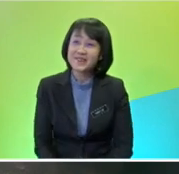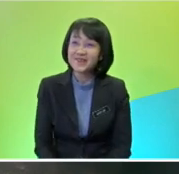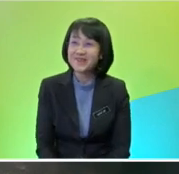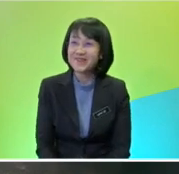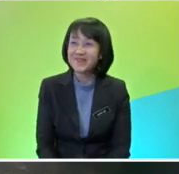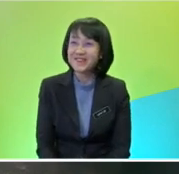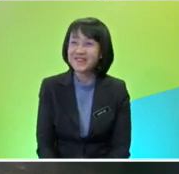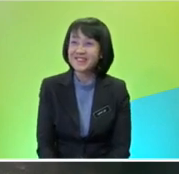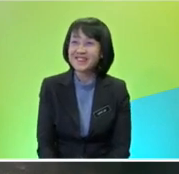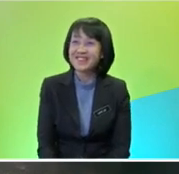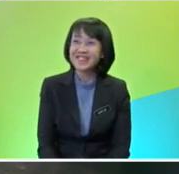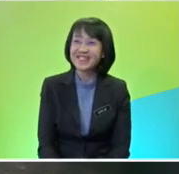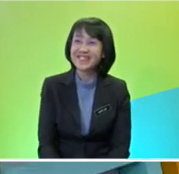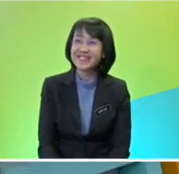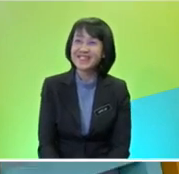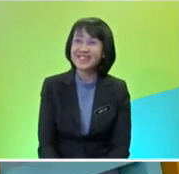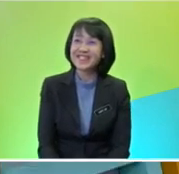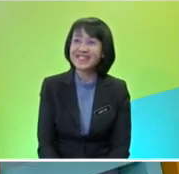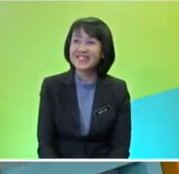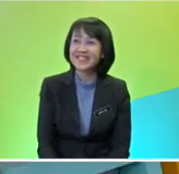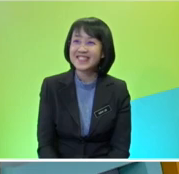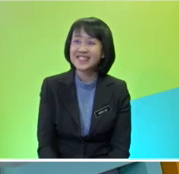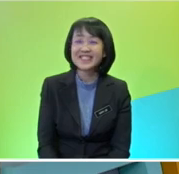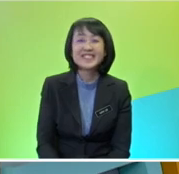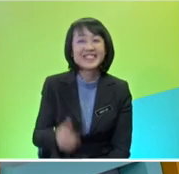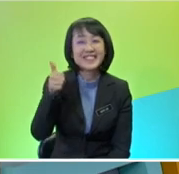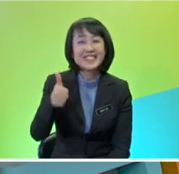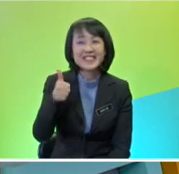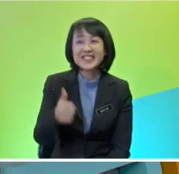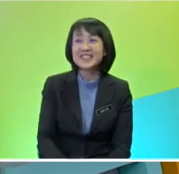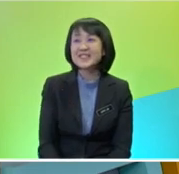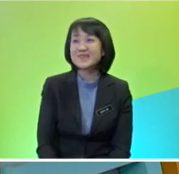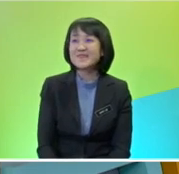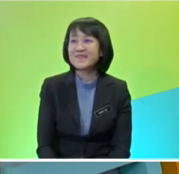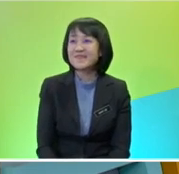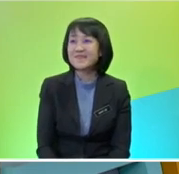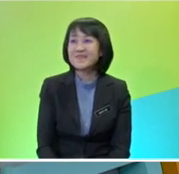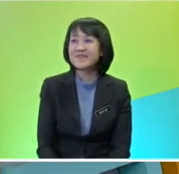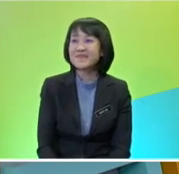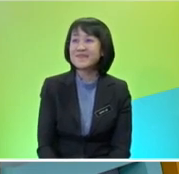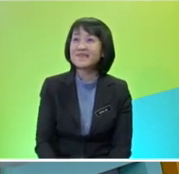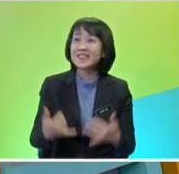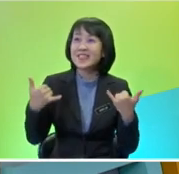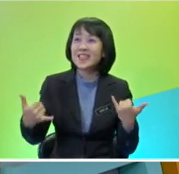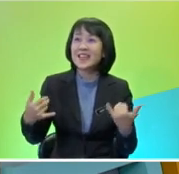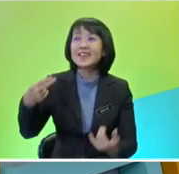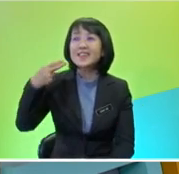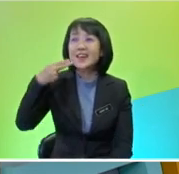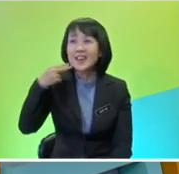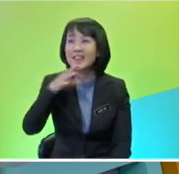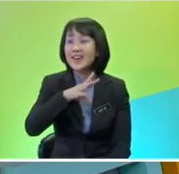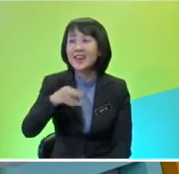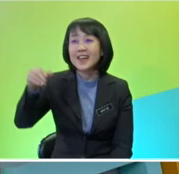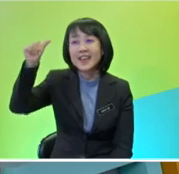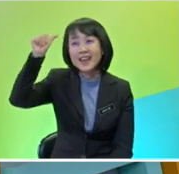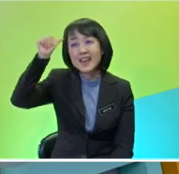food, I guess. Unhealthy food, okay. All right, good job, Emir and Zara. Now it's Hannah and Adam's turn.